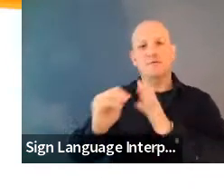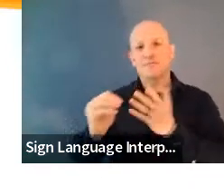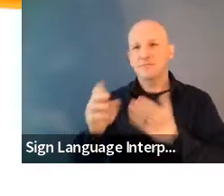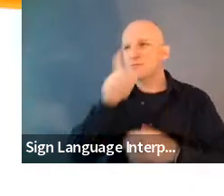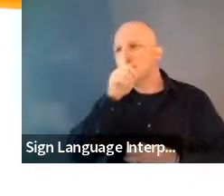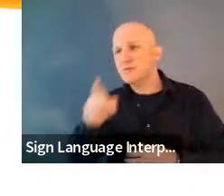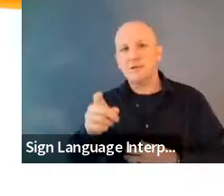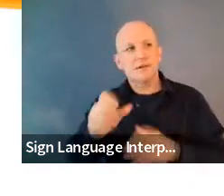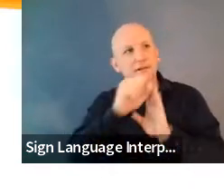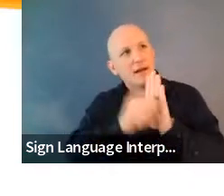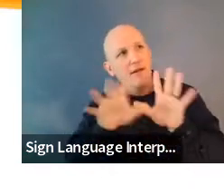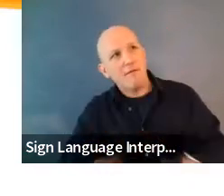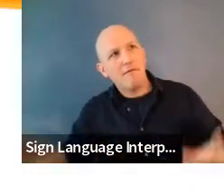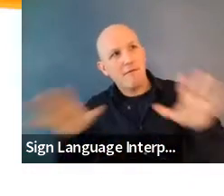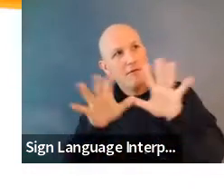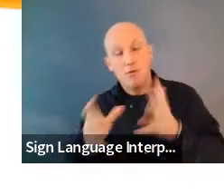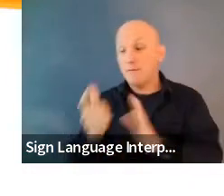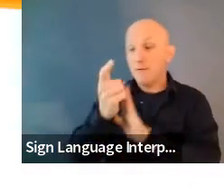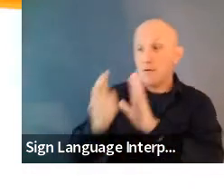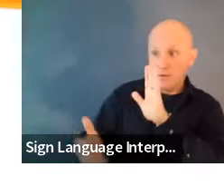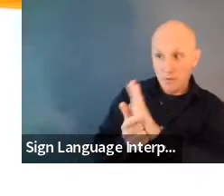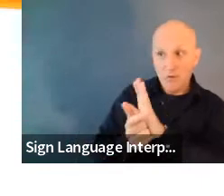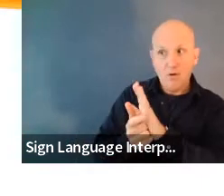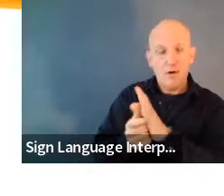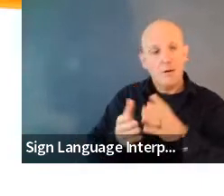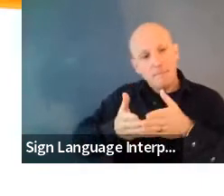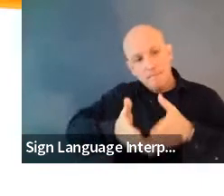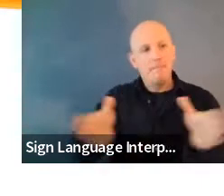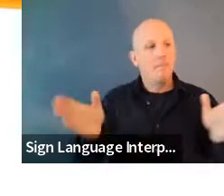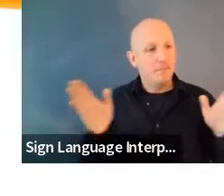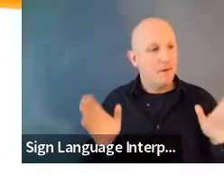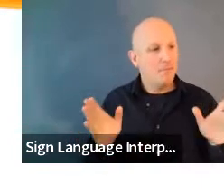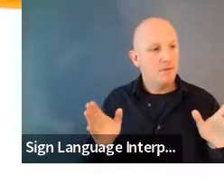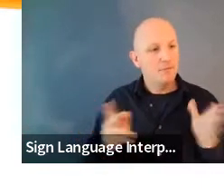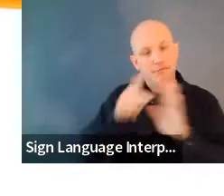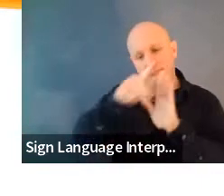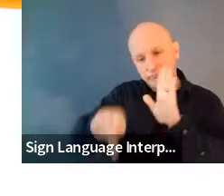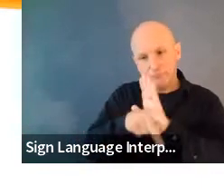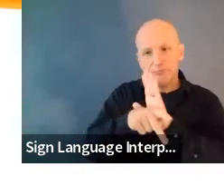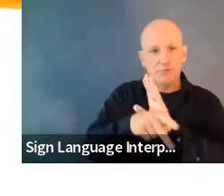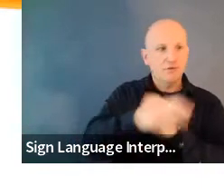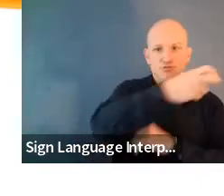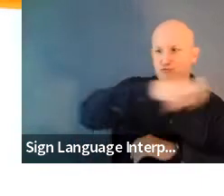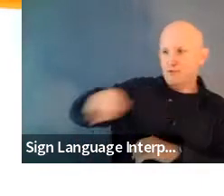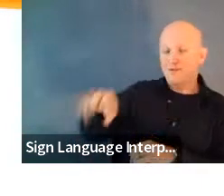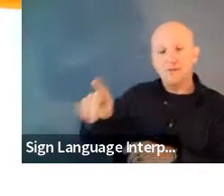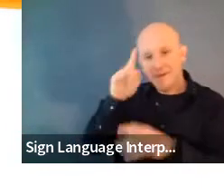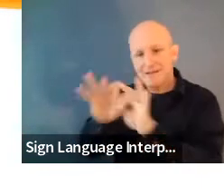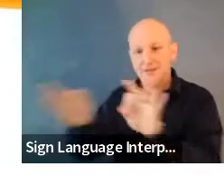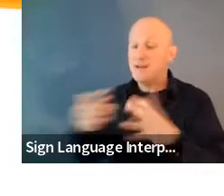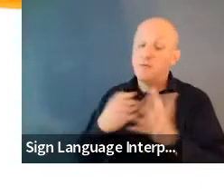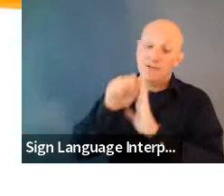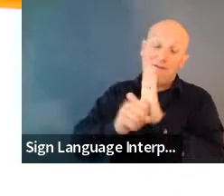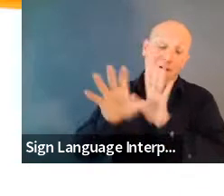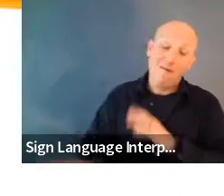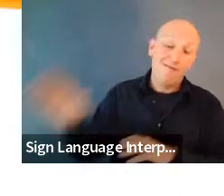public policy degree for transfer, right? That's now a statewide degree. And so the degree that was created by Dean Miracle was,